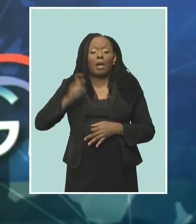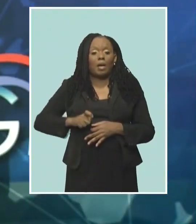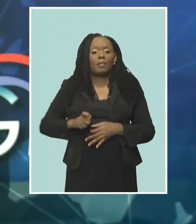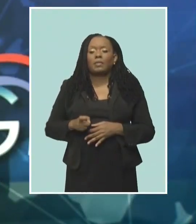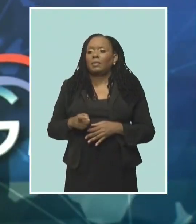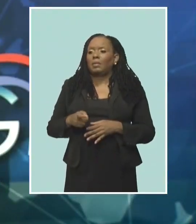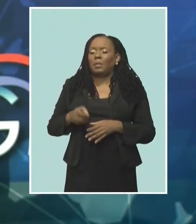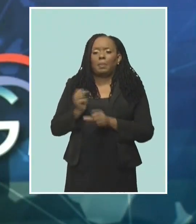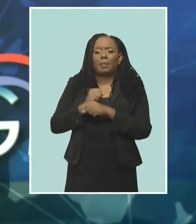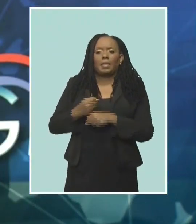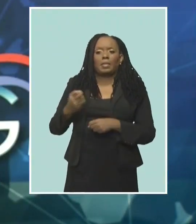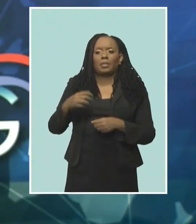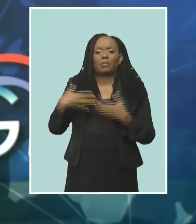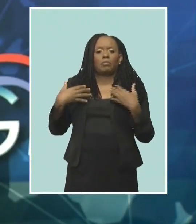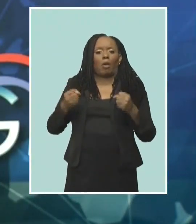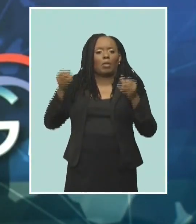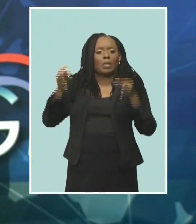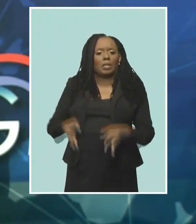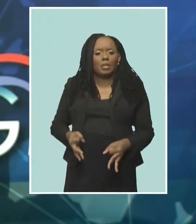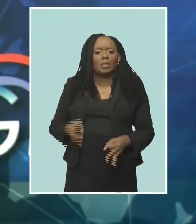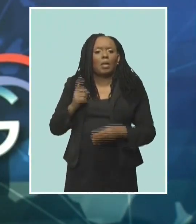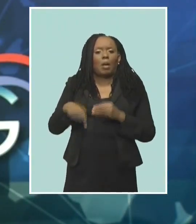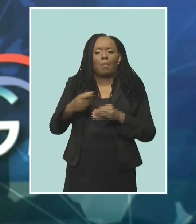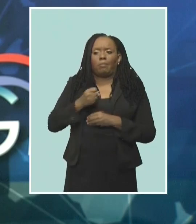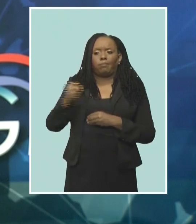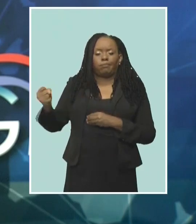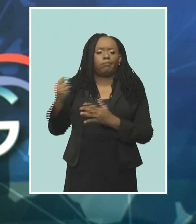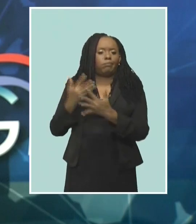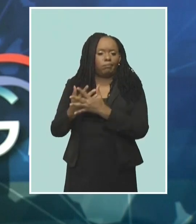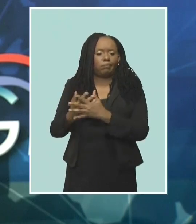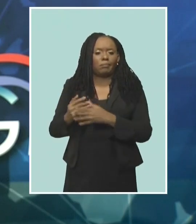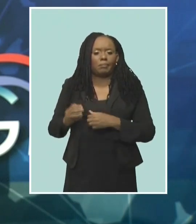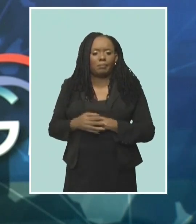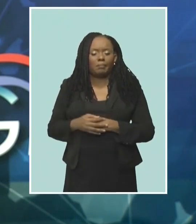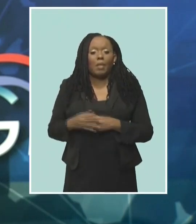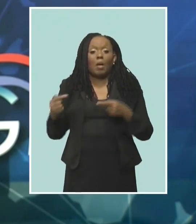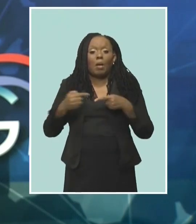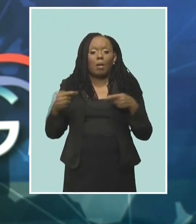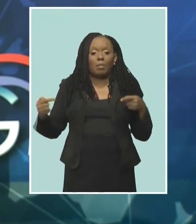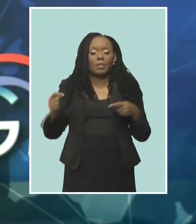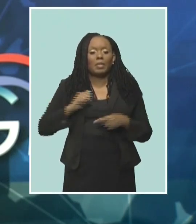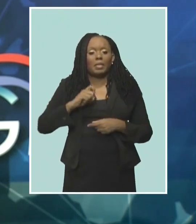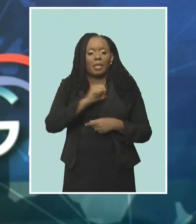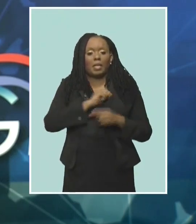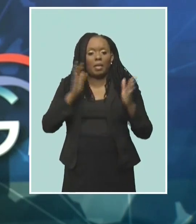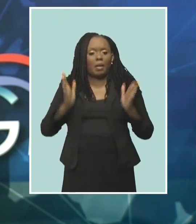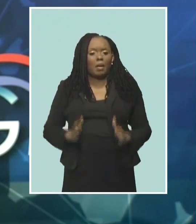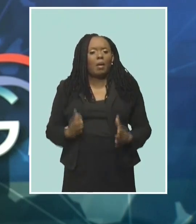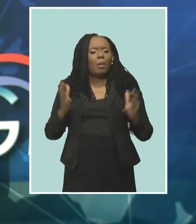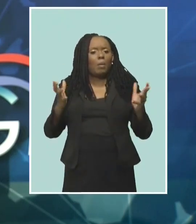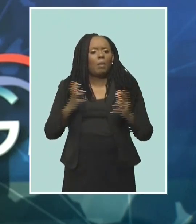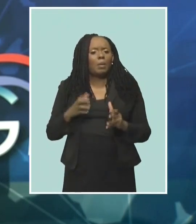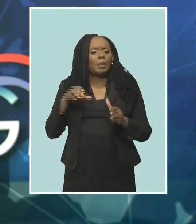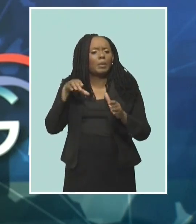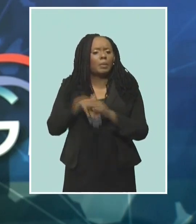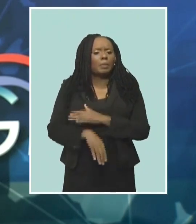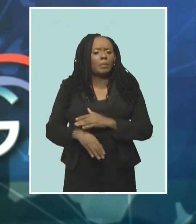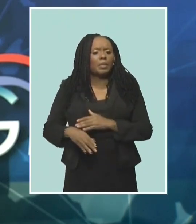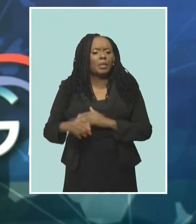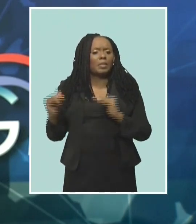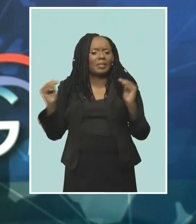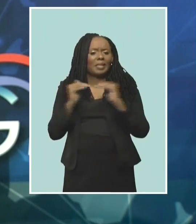Opposition Senator Ryan Walters wants government to do more to firm up the pillars in the criminal justice system to support the Bail